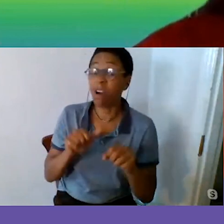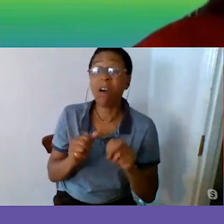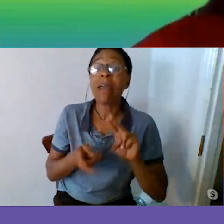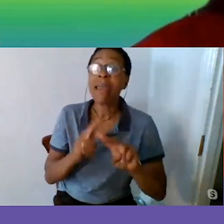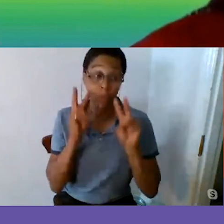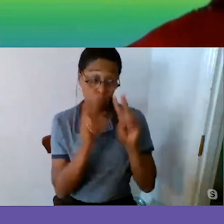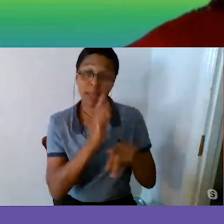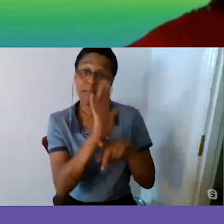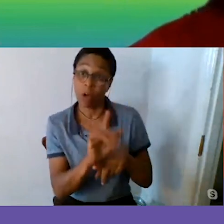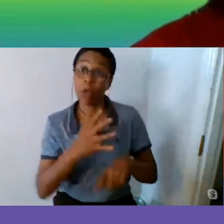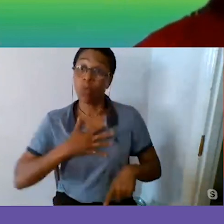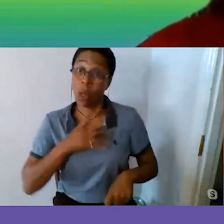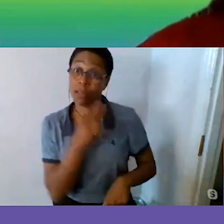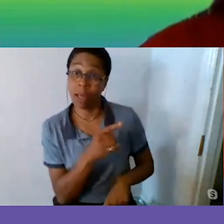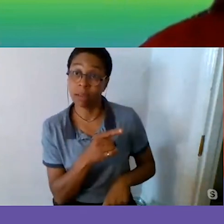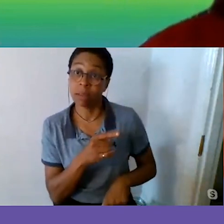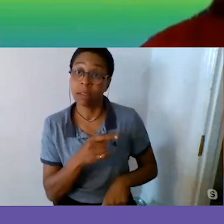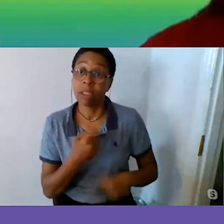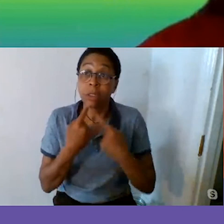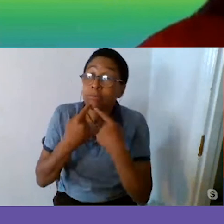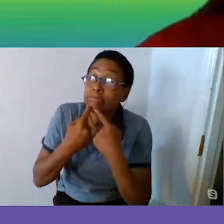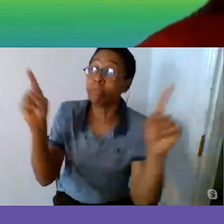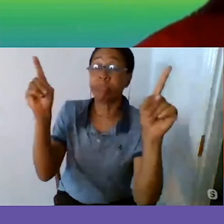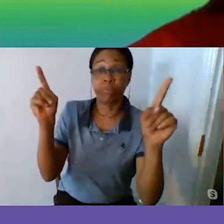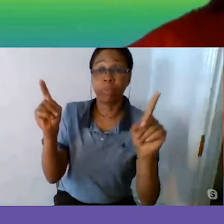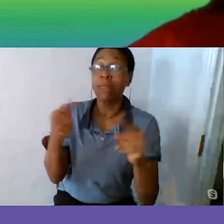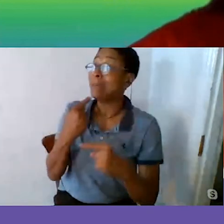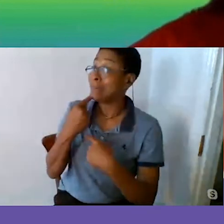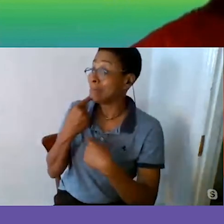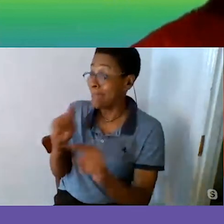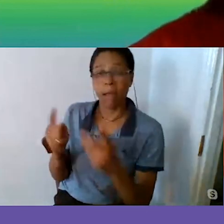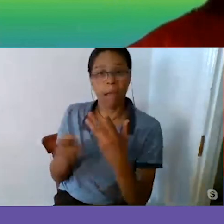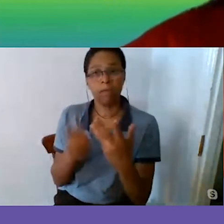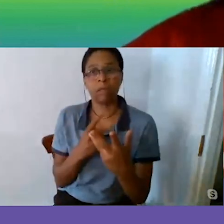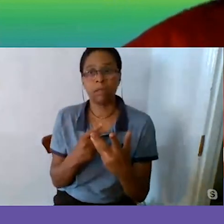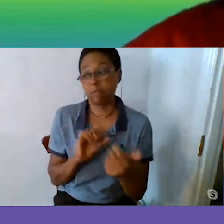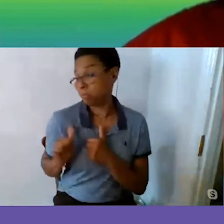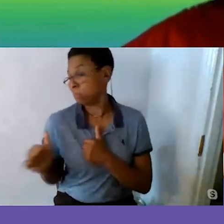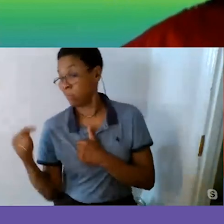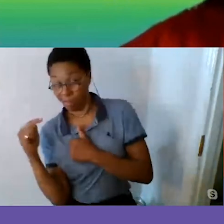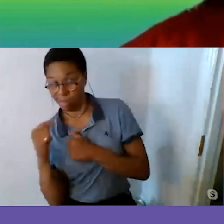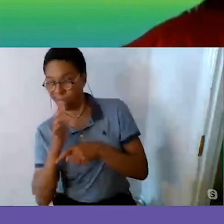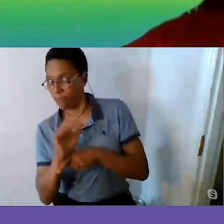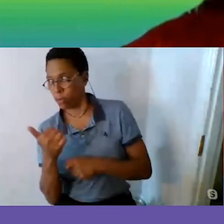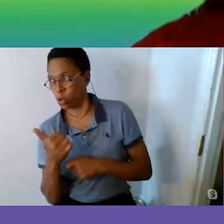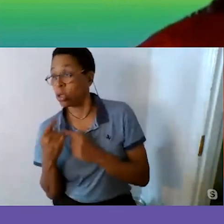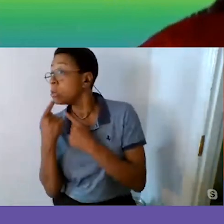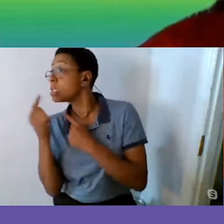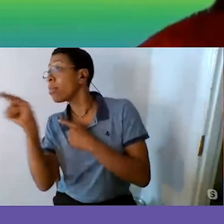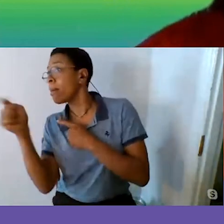it. If you find something you like, do tell people. It's not like it's more than enough to go around. That film is there for everyone to